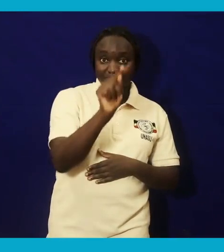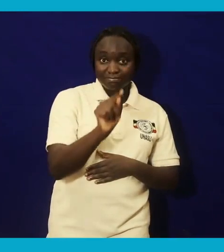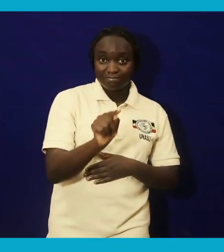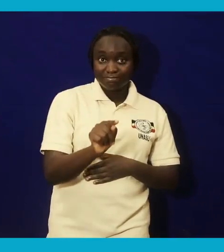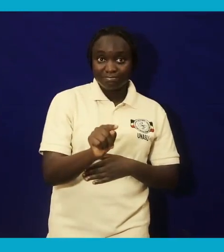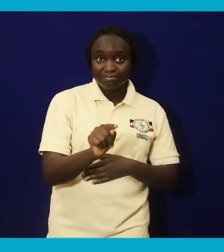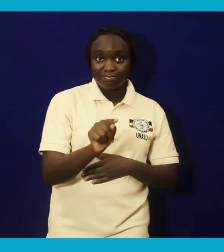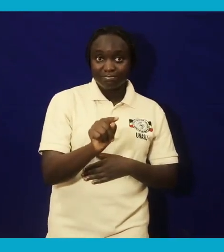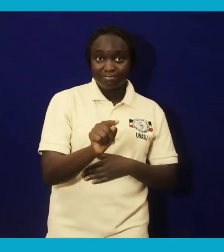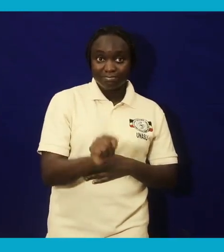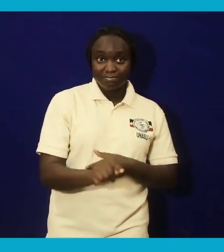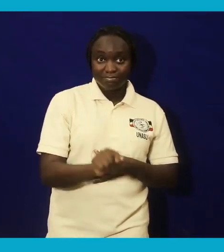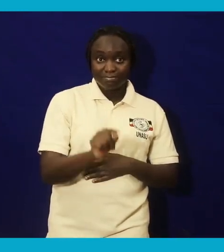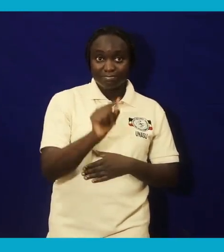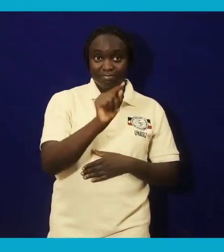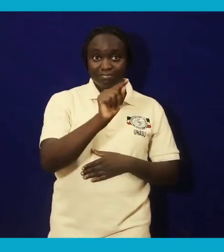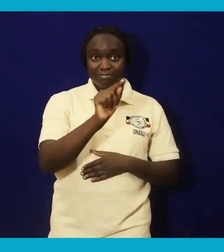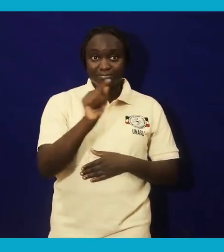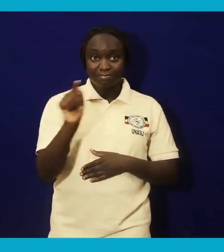F.